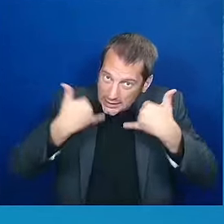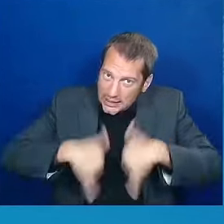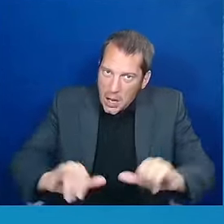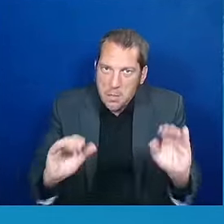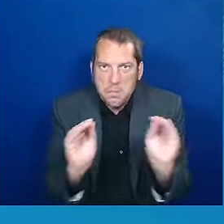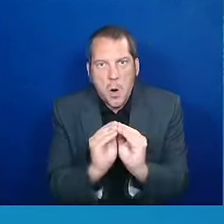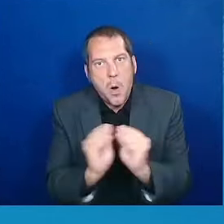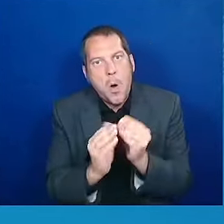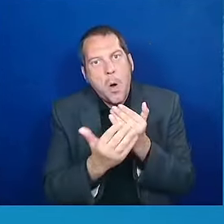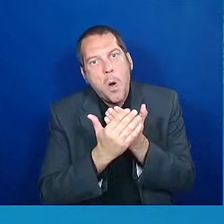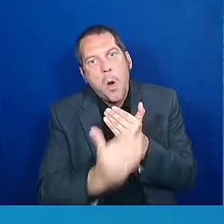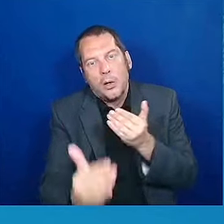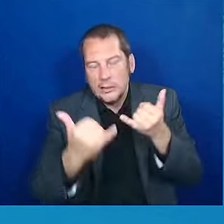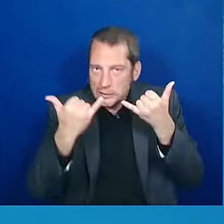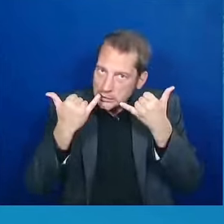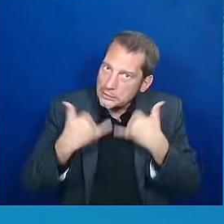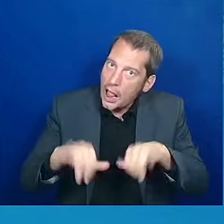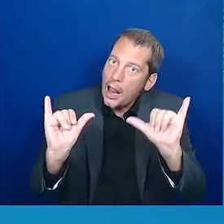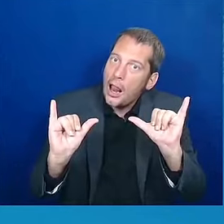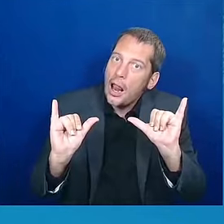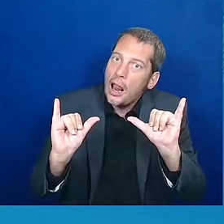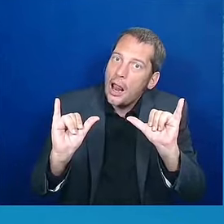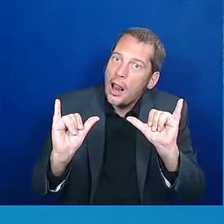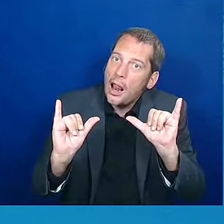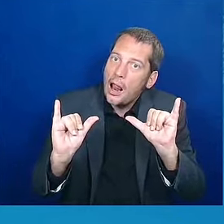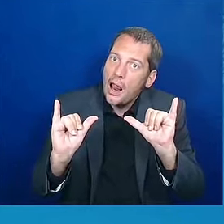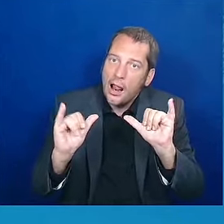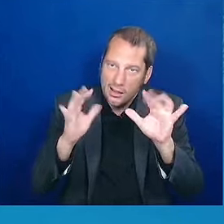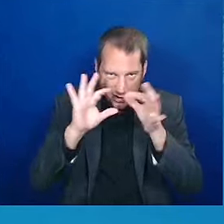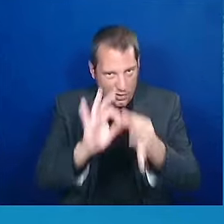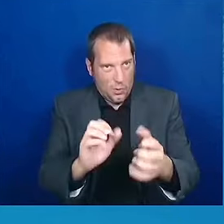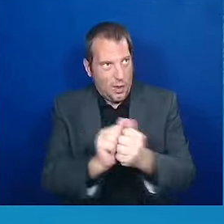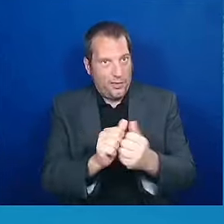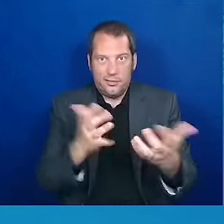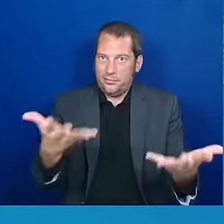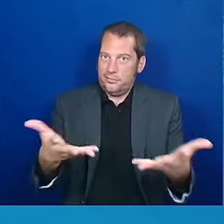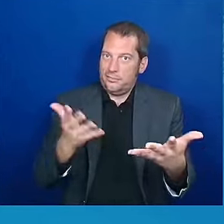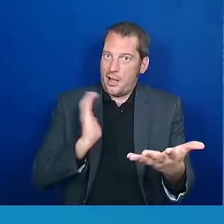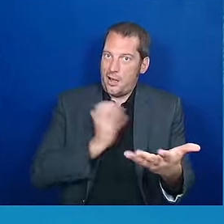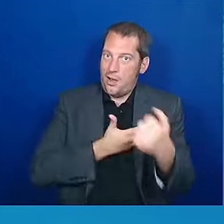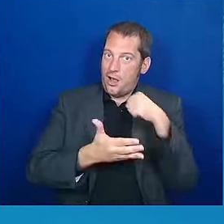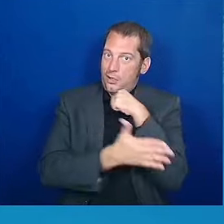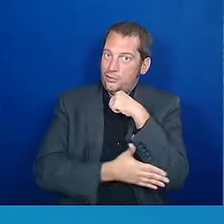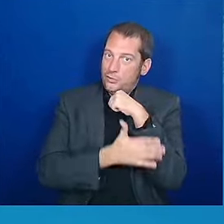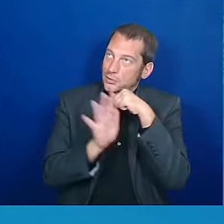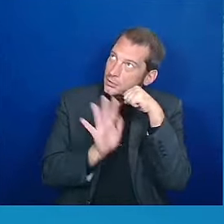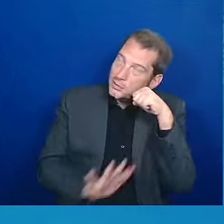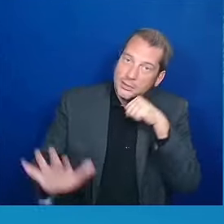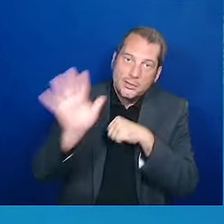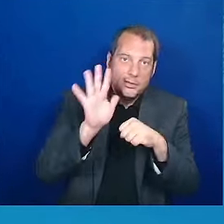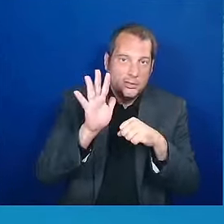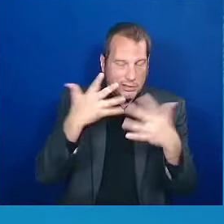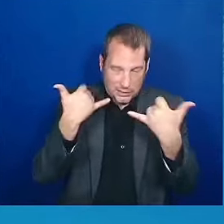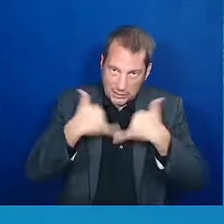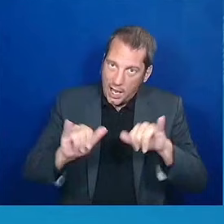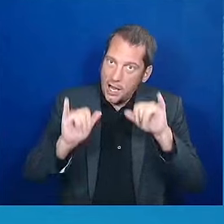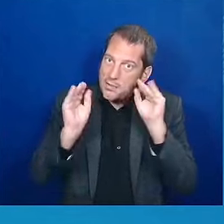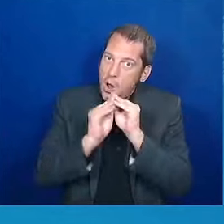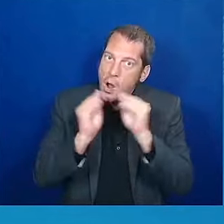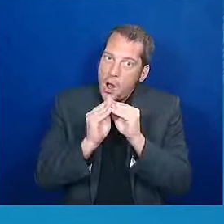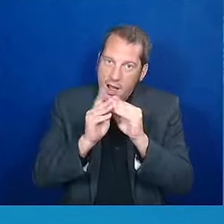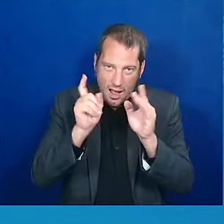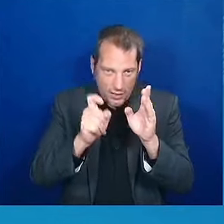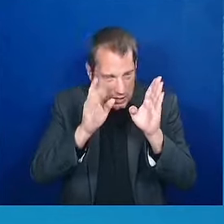Across our nation, we are witnessing a full-on assault on hard-fought, hard-won